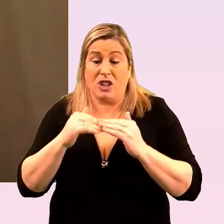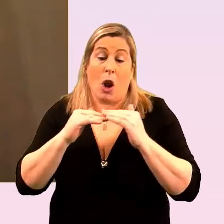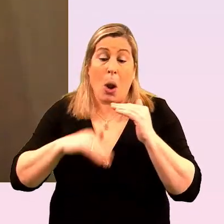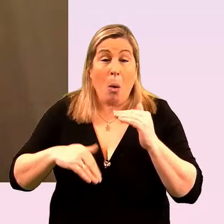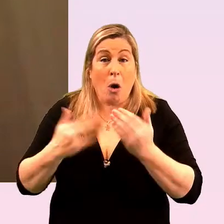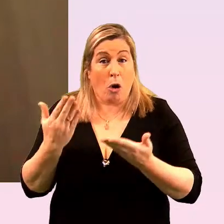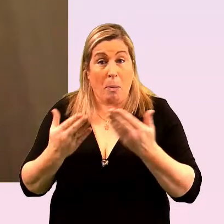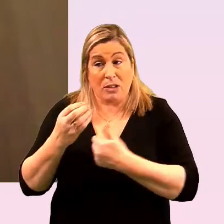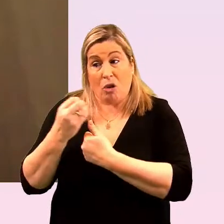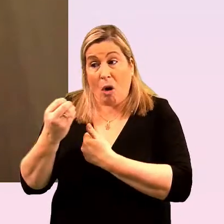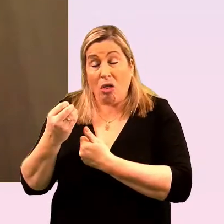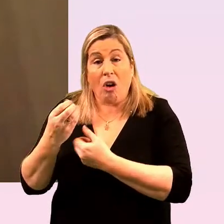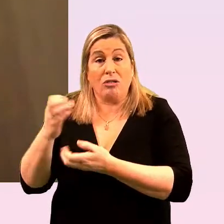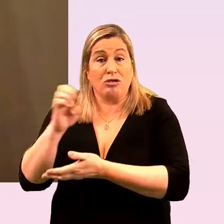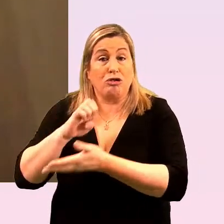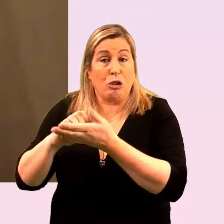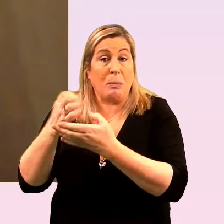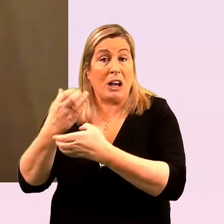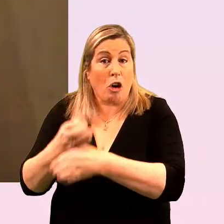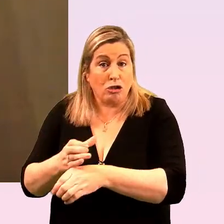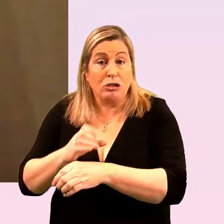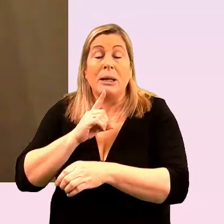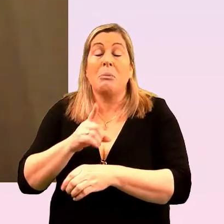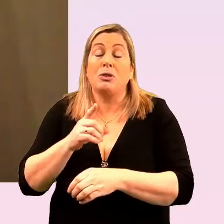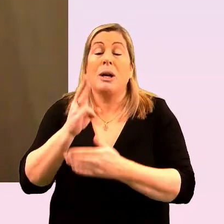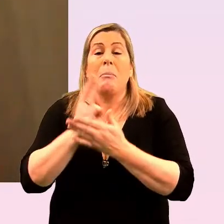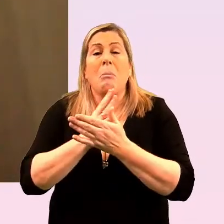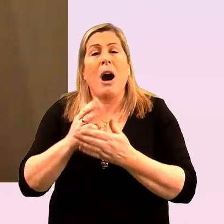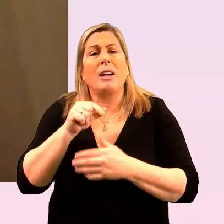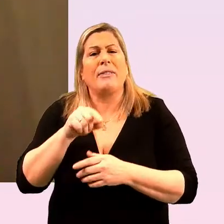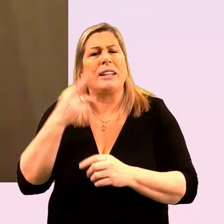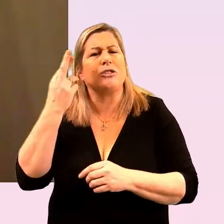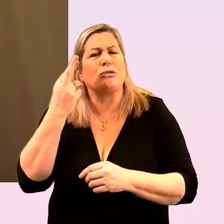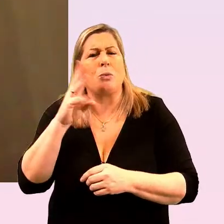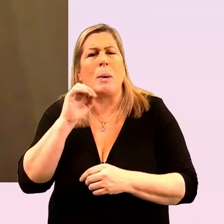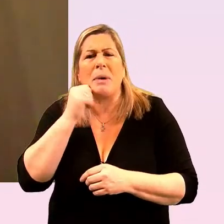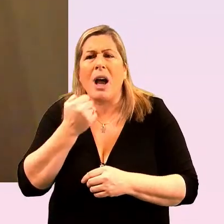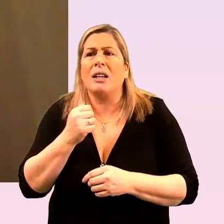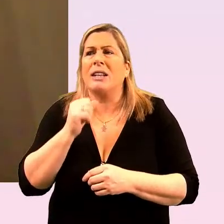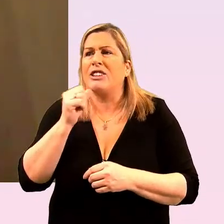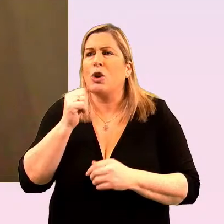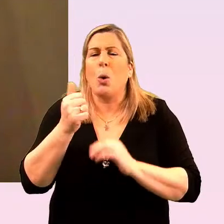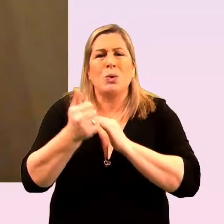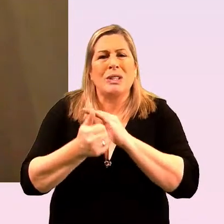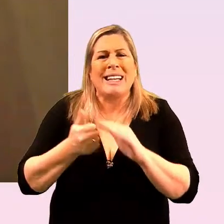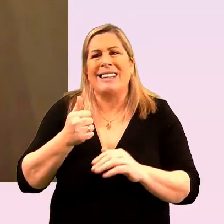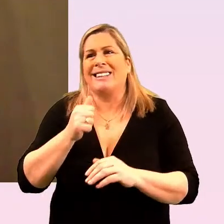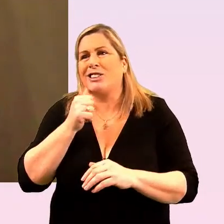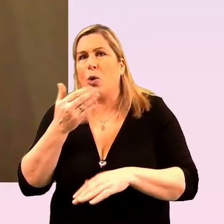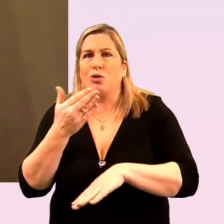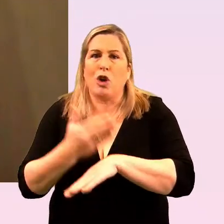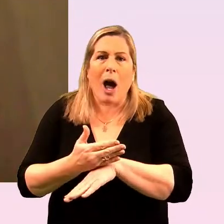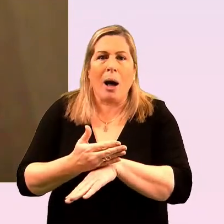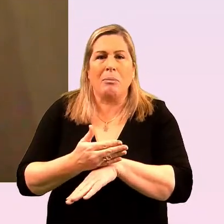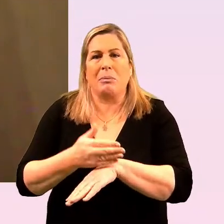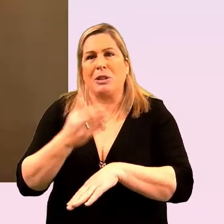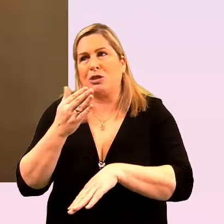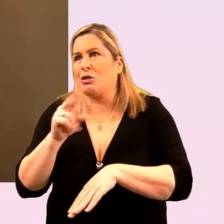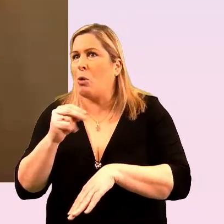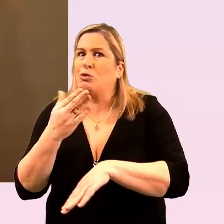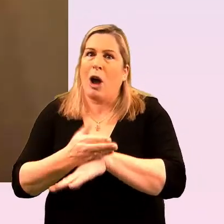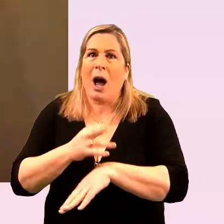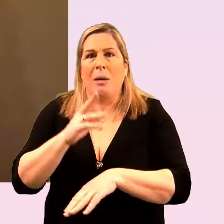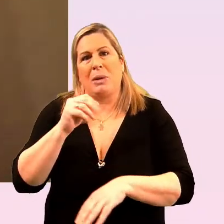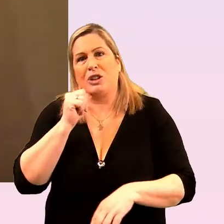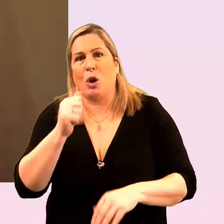countries. So part of it is the fact of the no skills, no job, no job, no skills. So